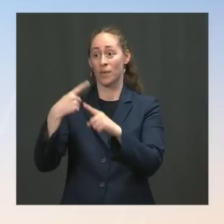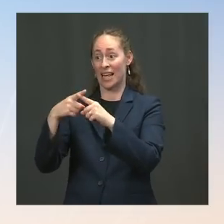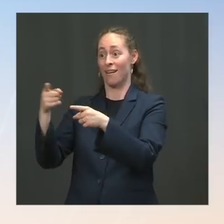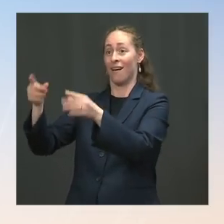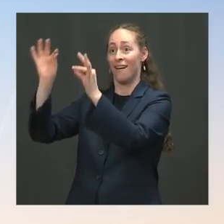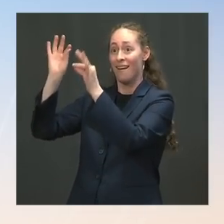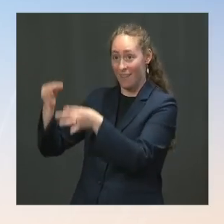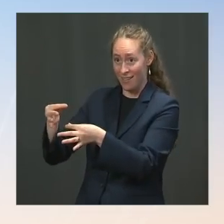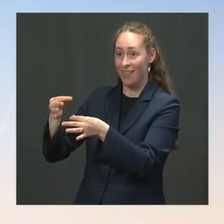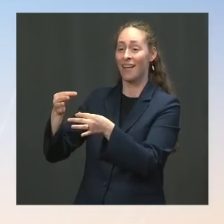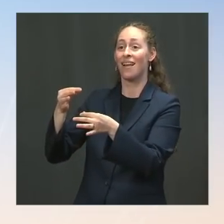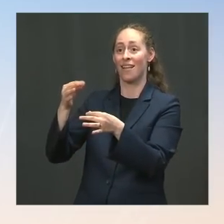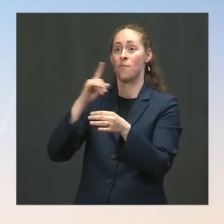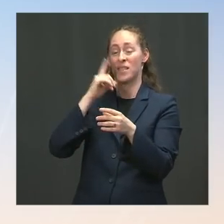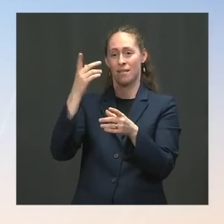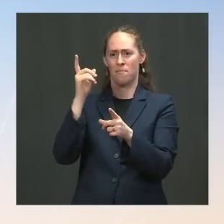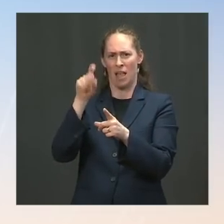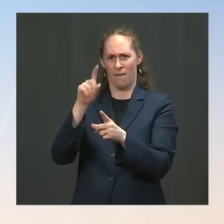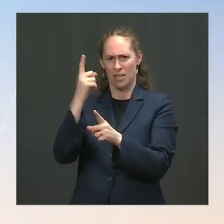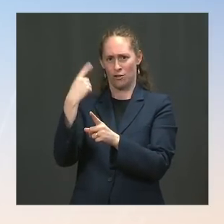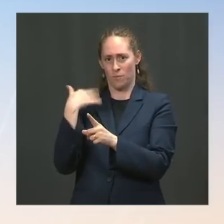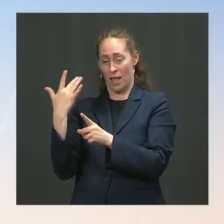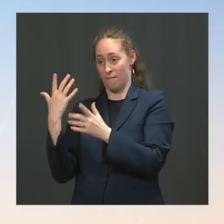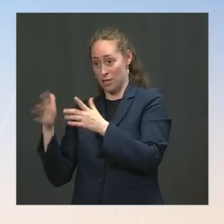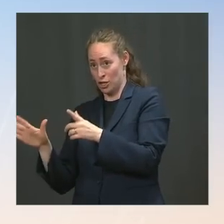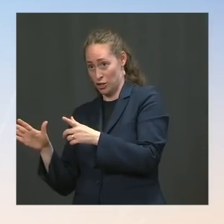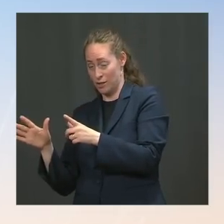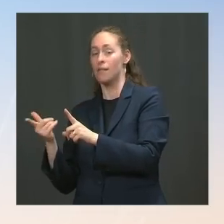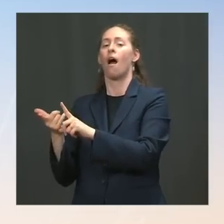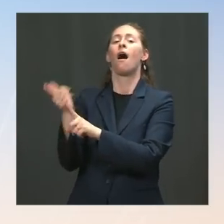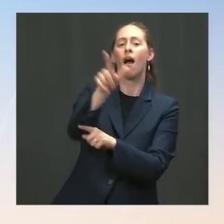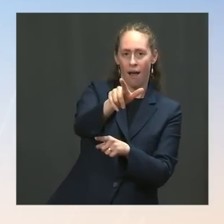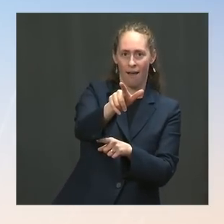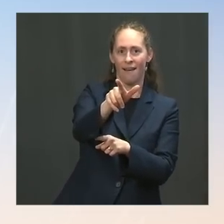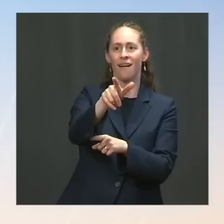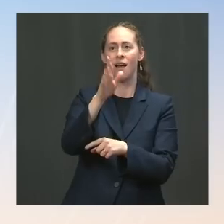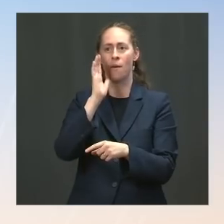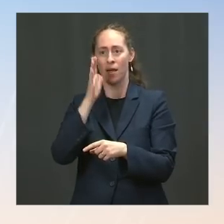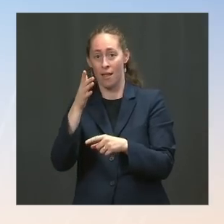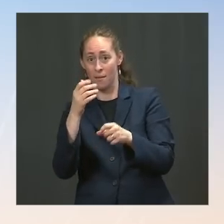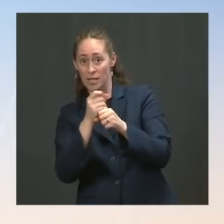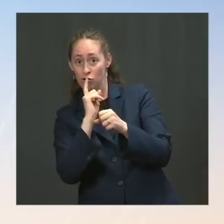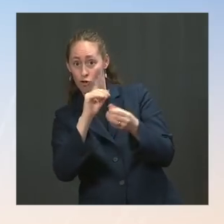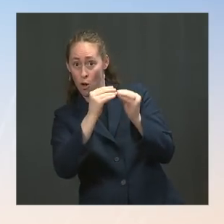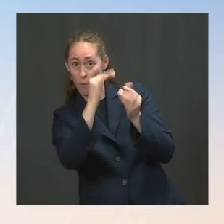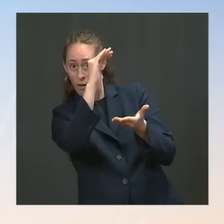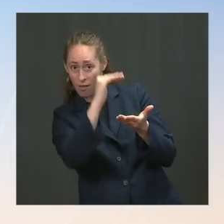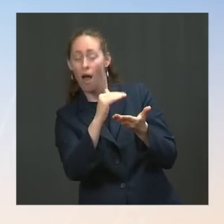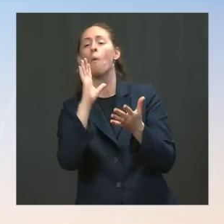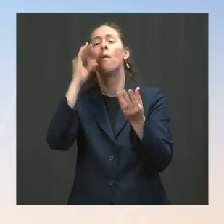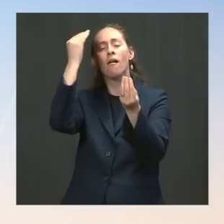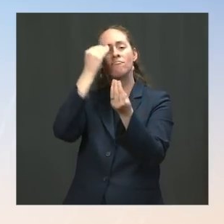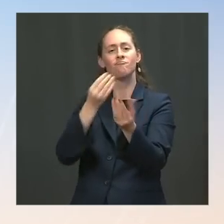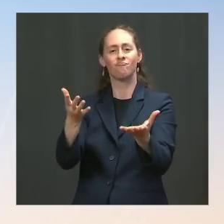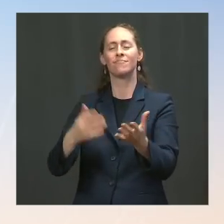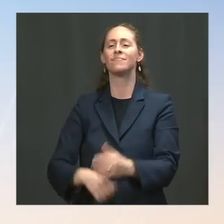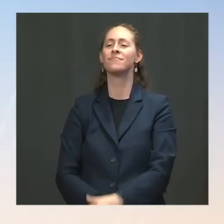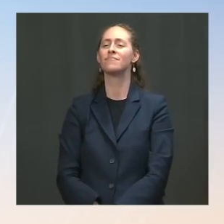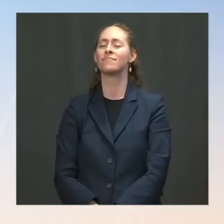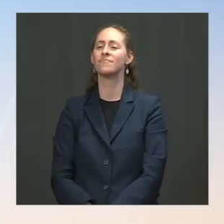determine what that looks like. We'll have a better estimate as we see what's happening in our country and around the world. There are active